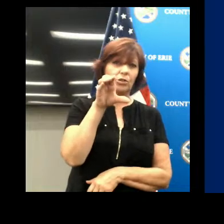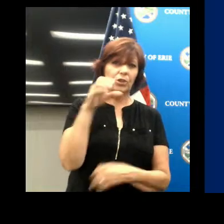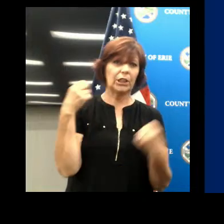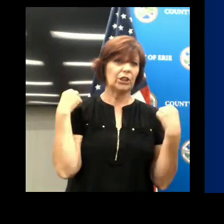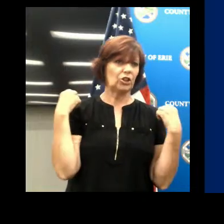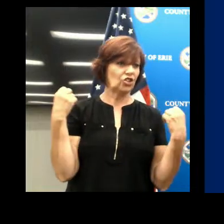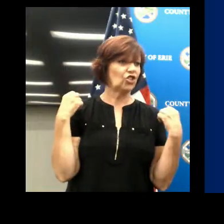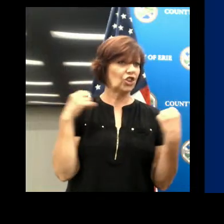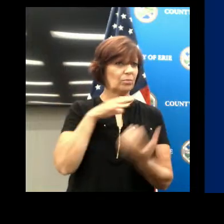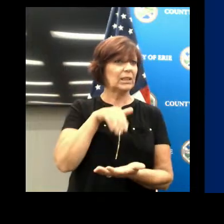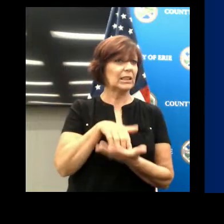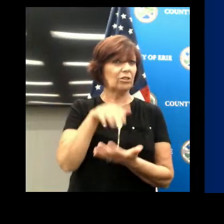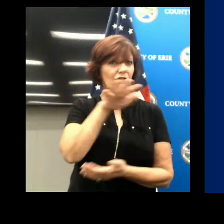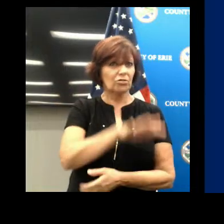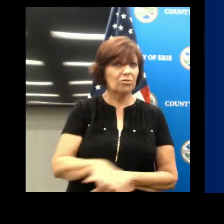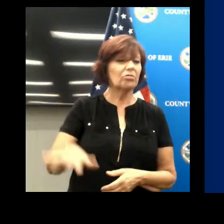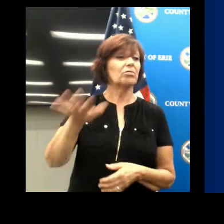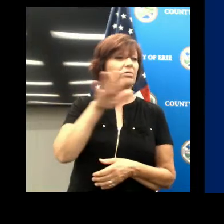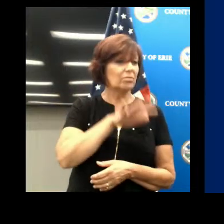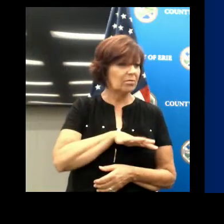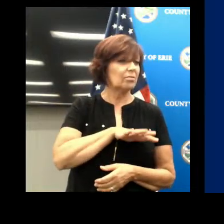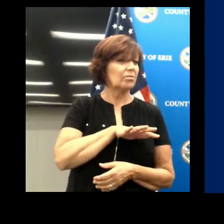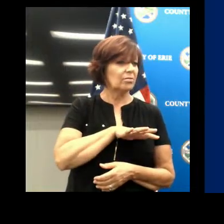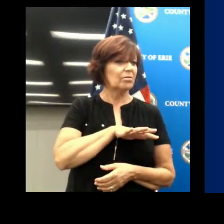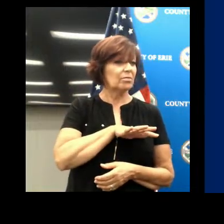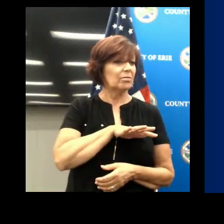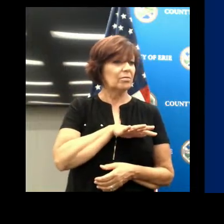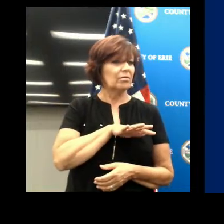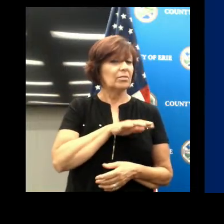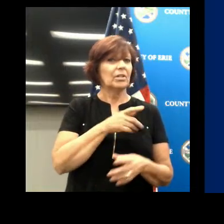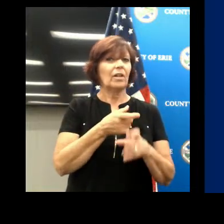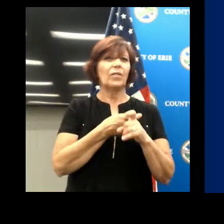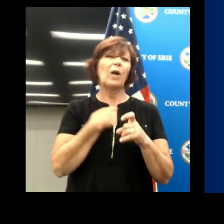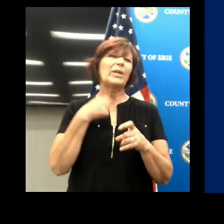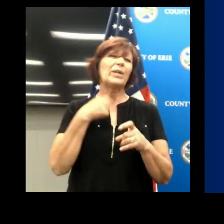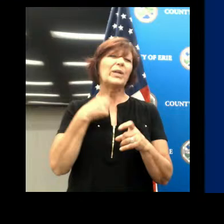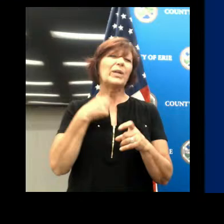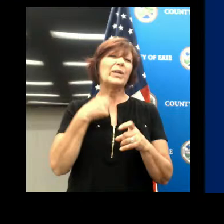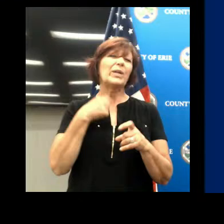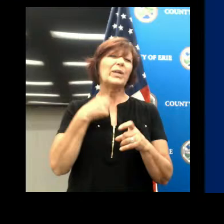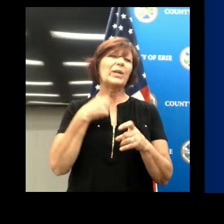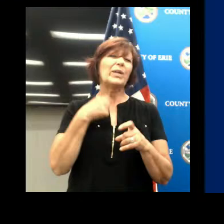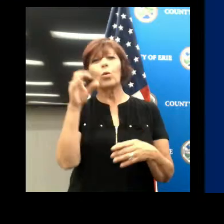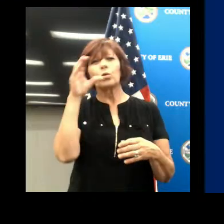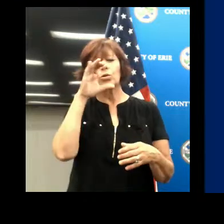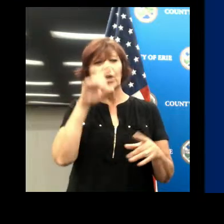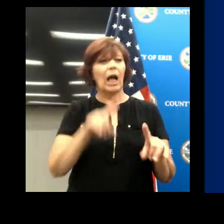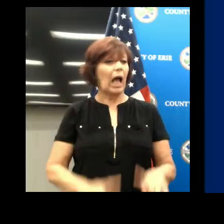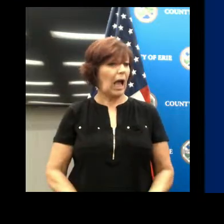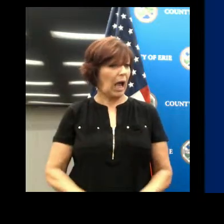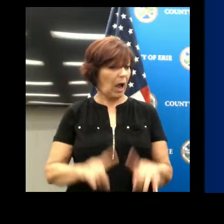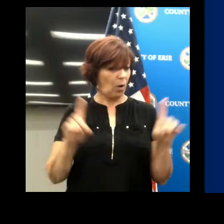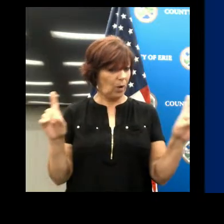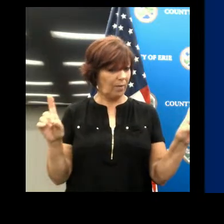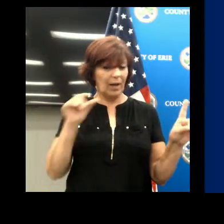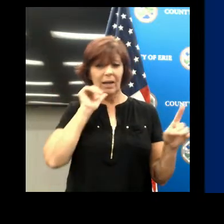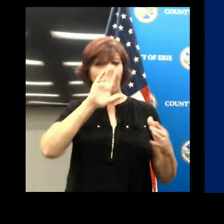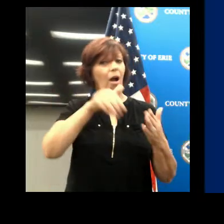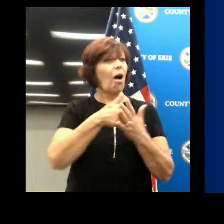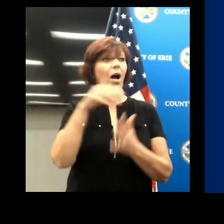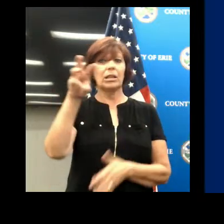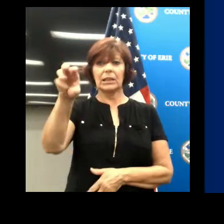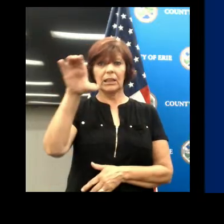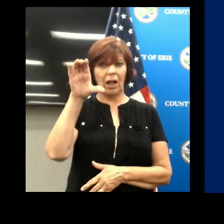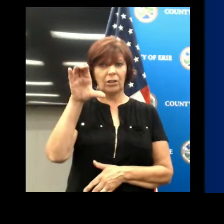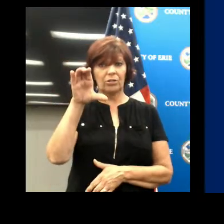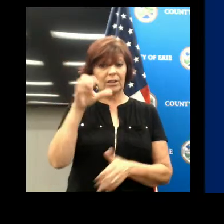fitness centers, studios, and the like, based on a Google search that we did. However, not all 600 of them did